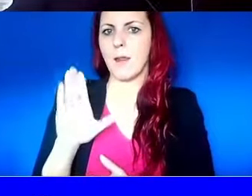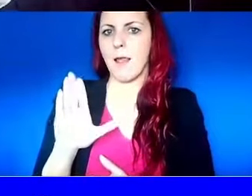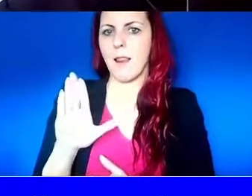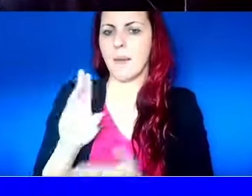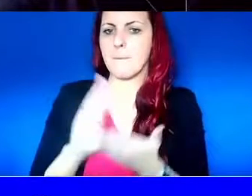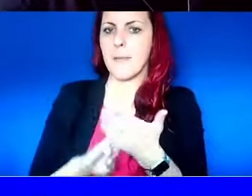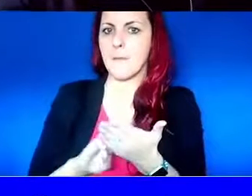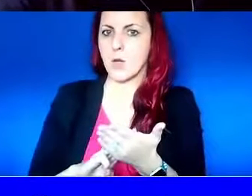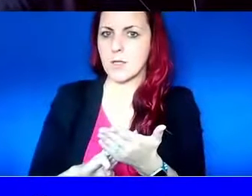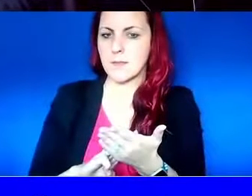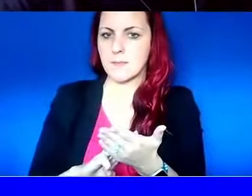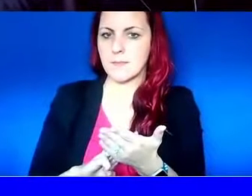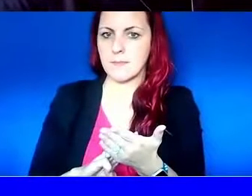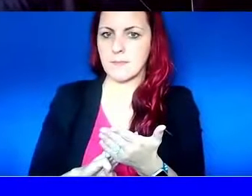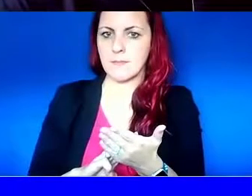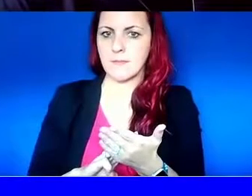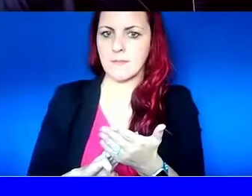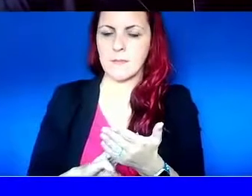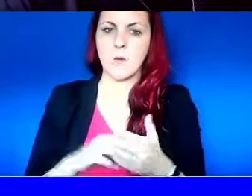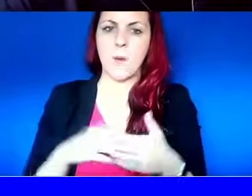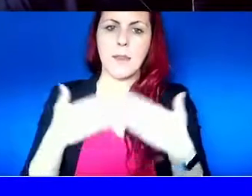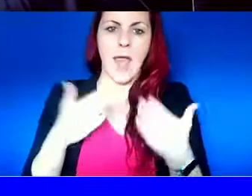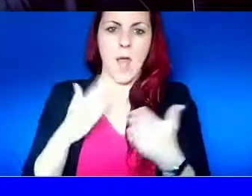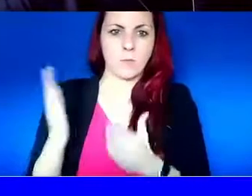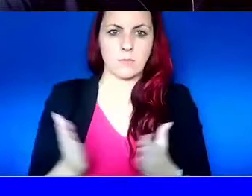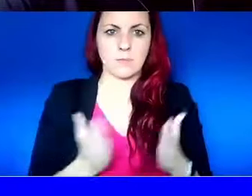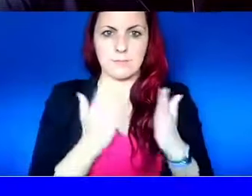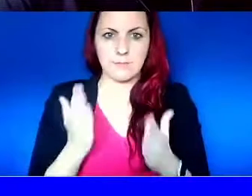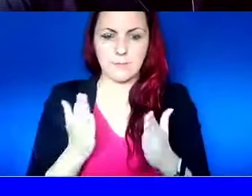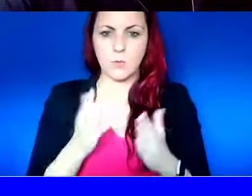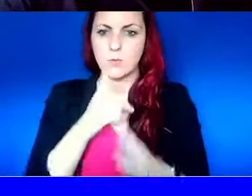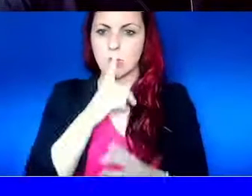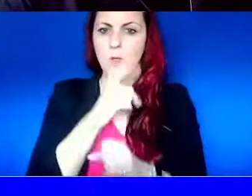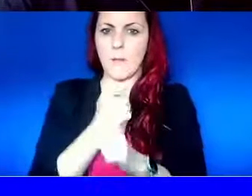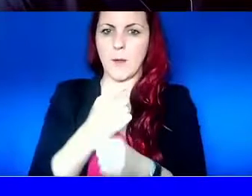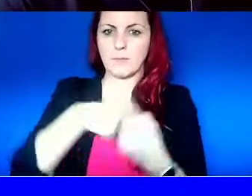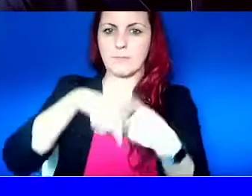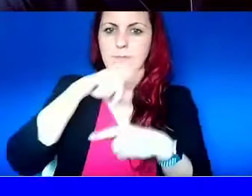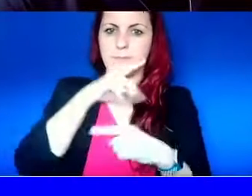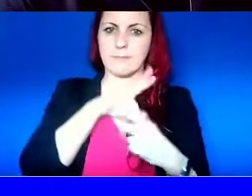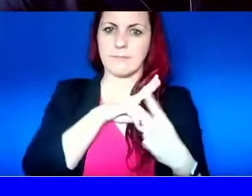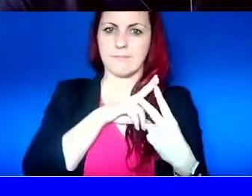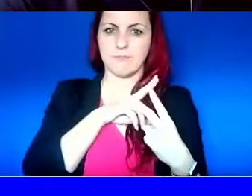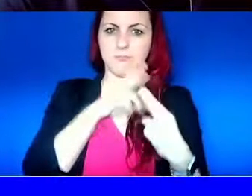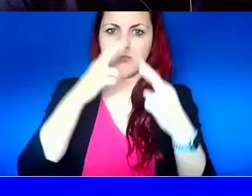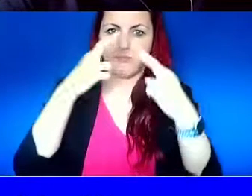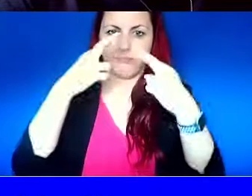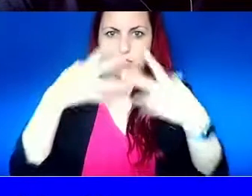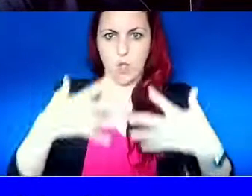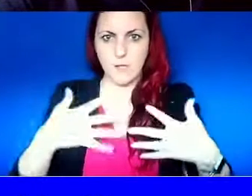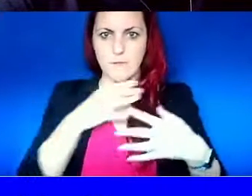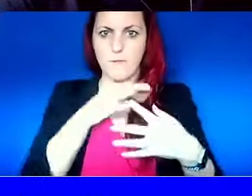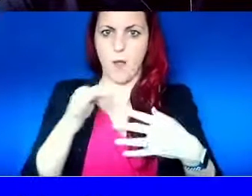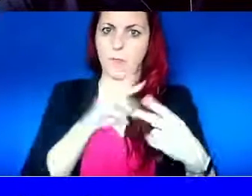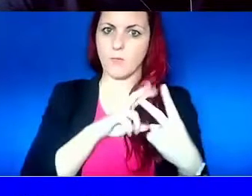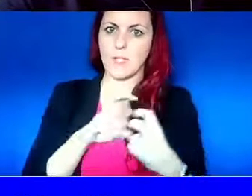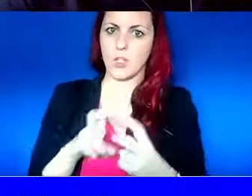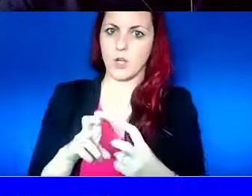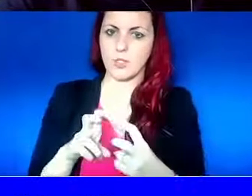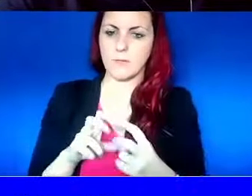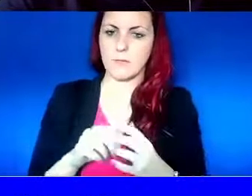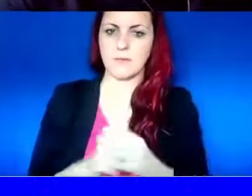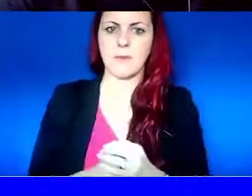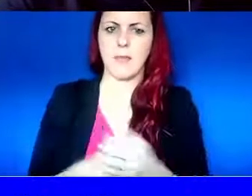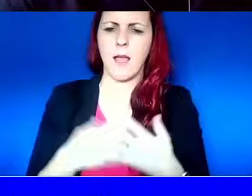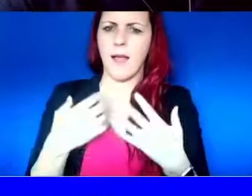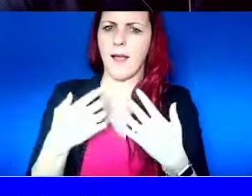So what I want to do now, if we move on to the next slide, is to present some of our research findings. We have